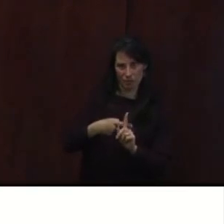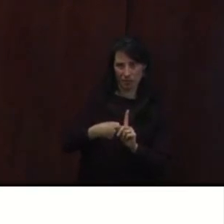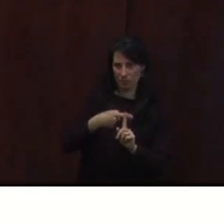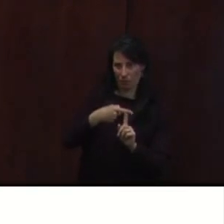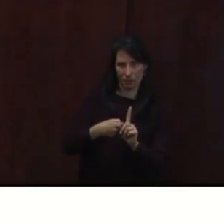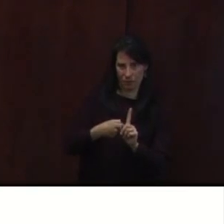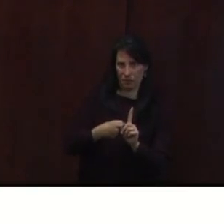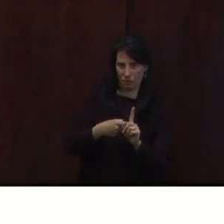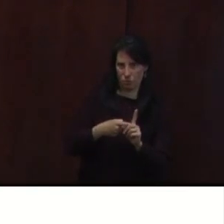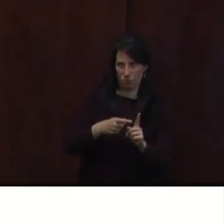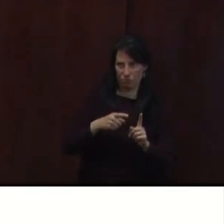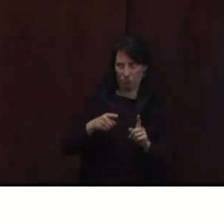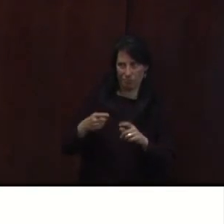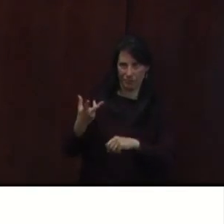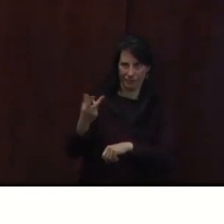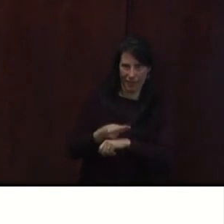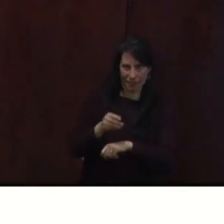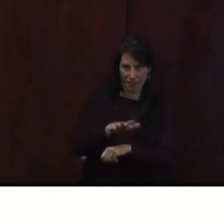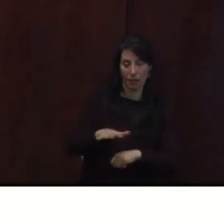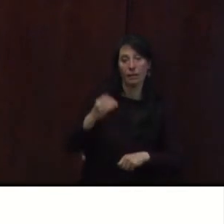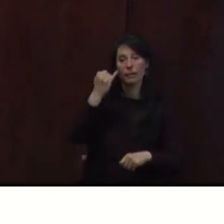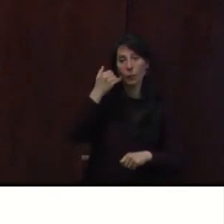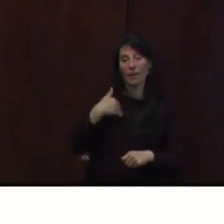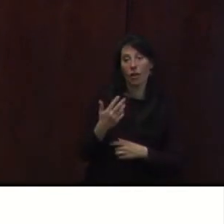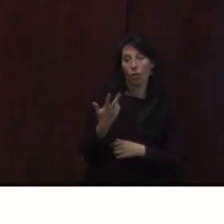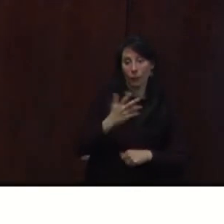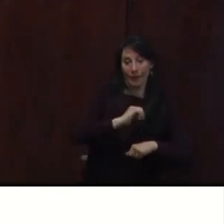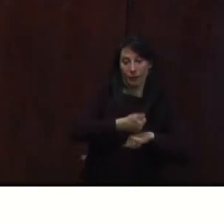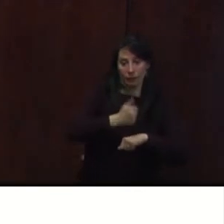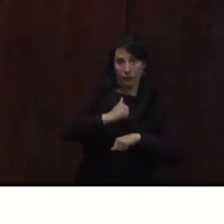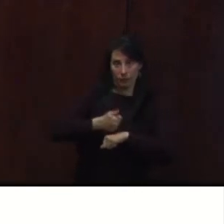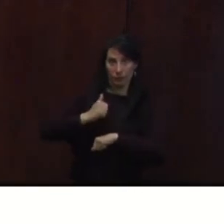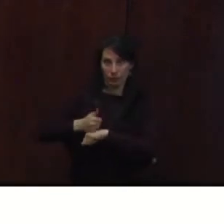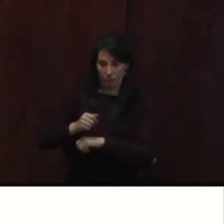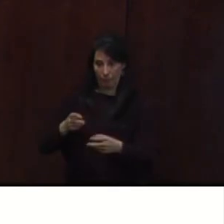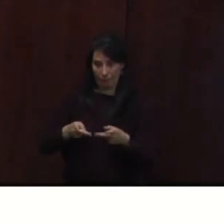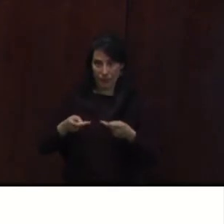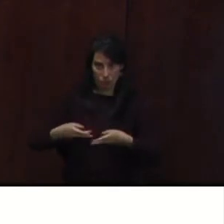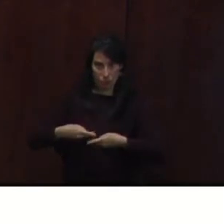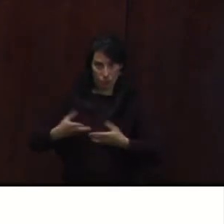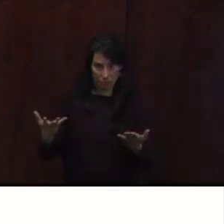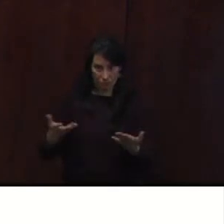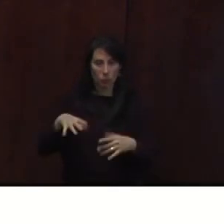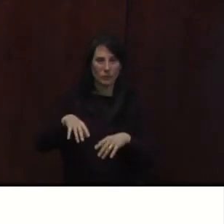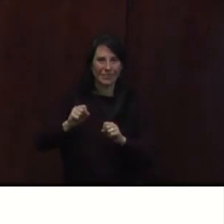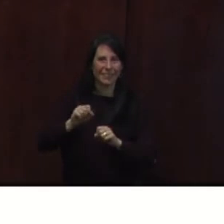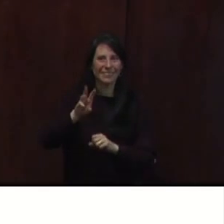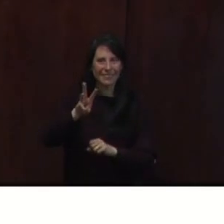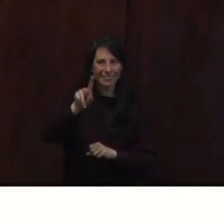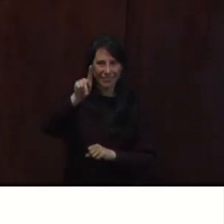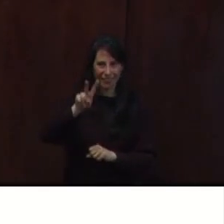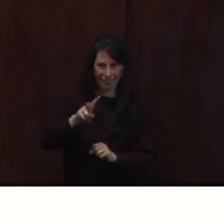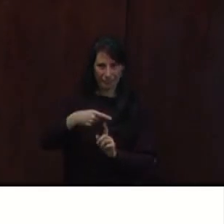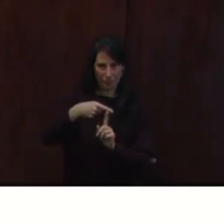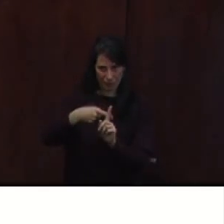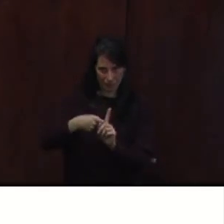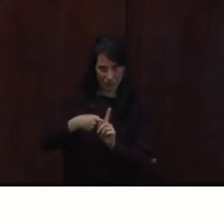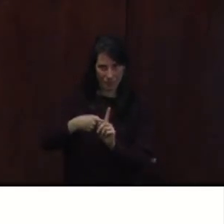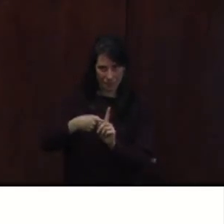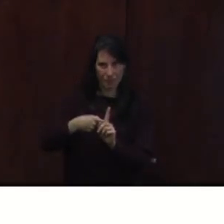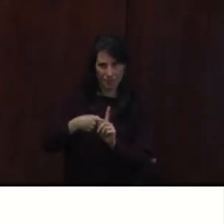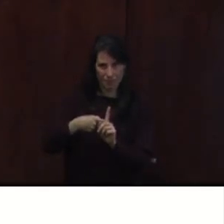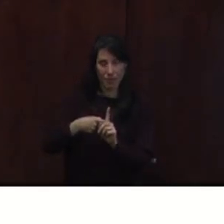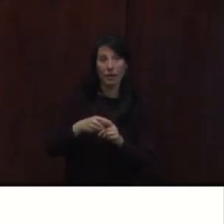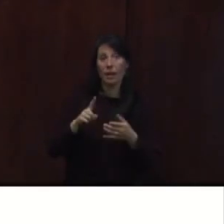gives us notionally 15,000 a week for 60,000 a month, that puts us at 6.5 months. And then this